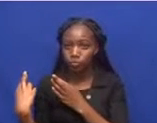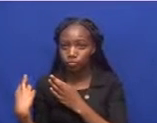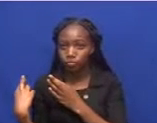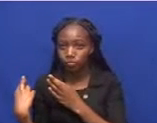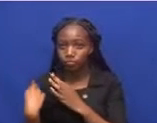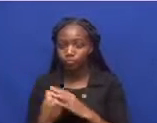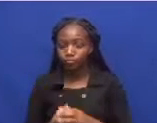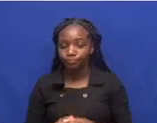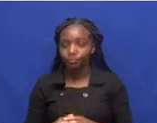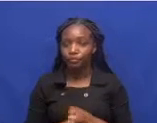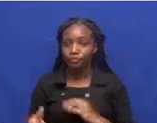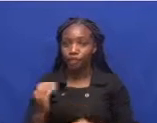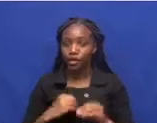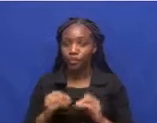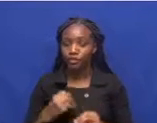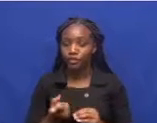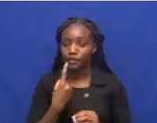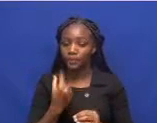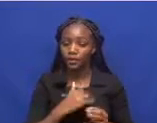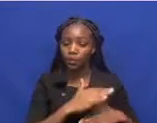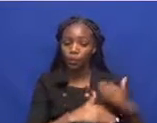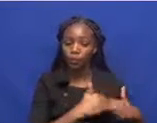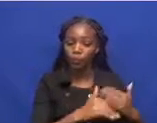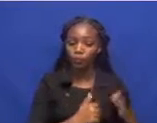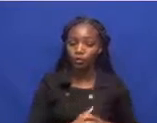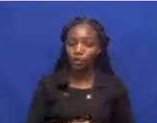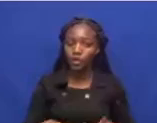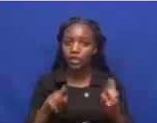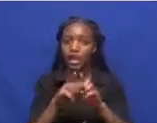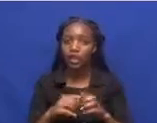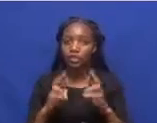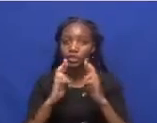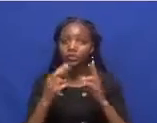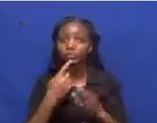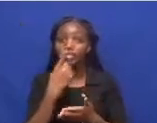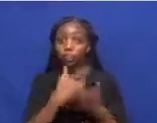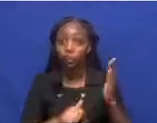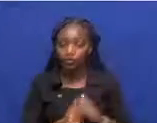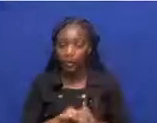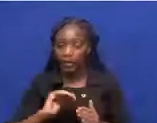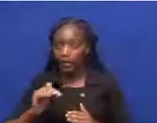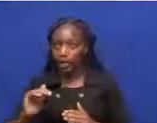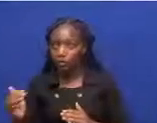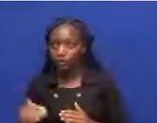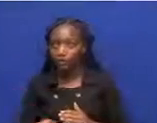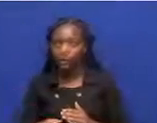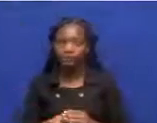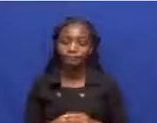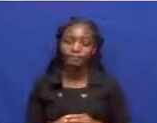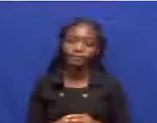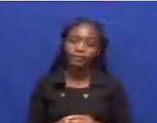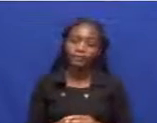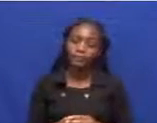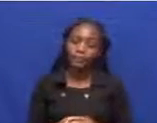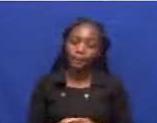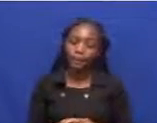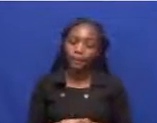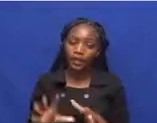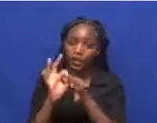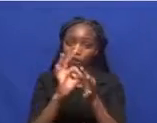commission in the medical equipment deal. The report further says that counties that parted with 200 million